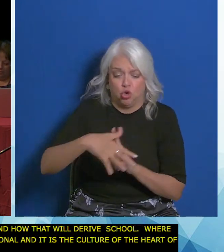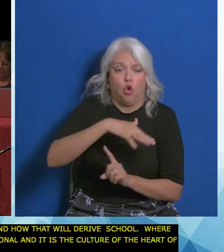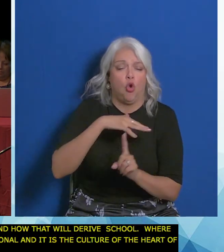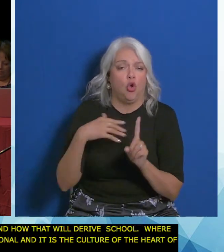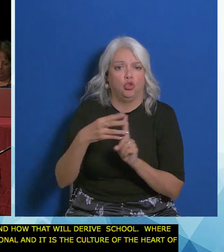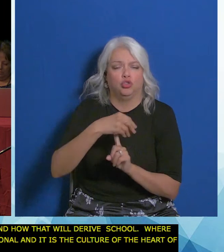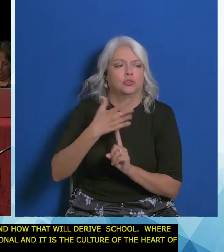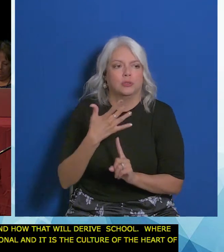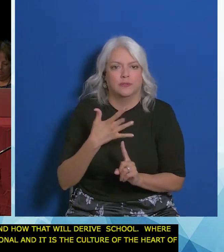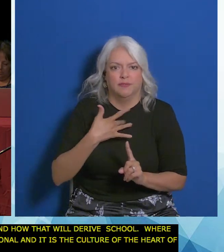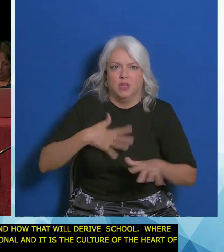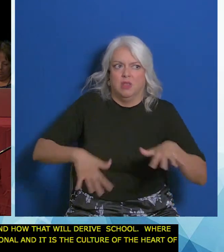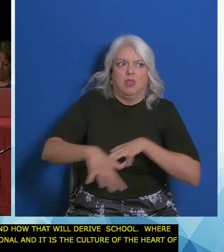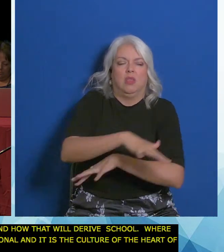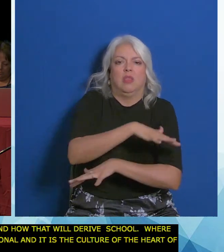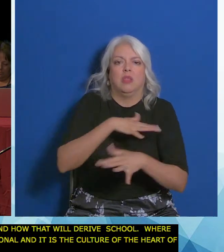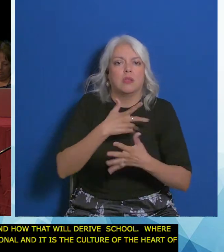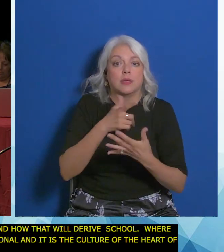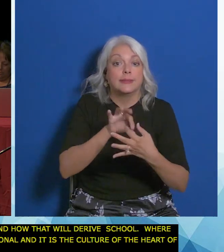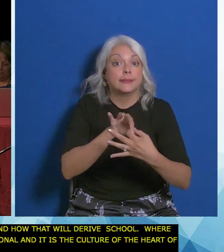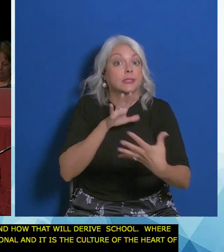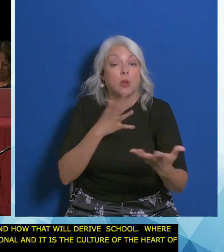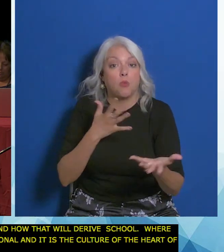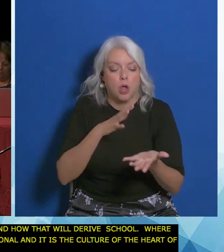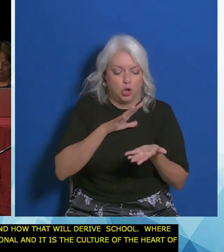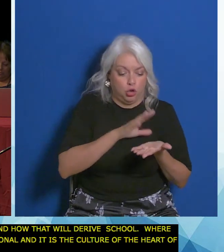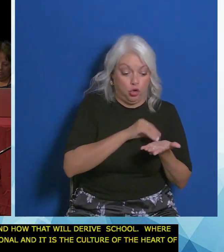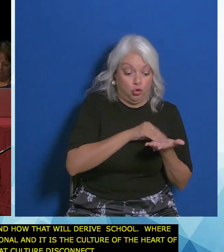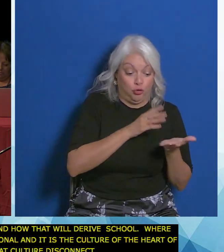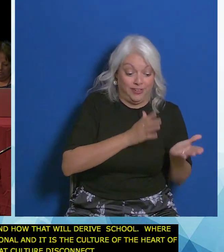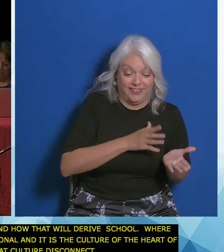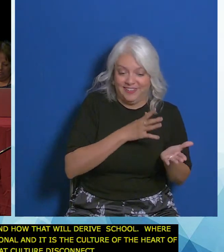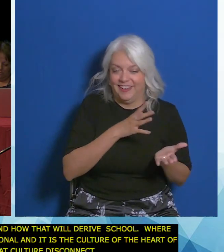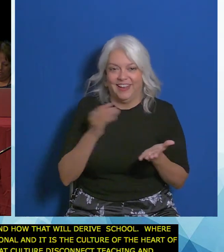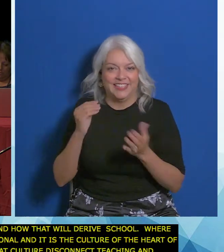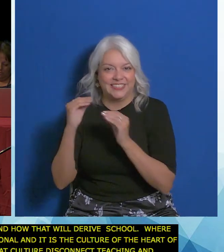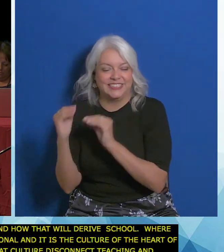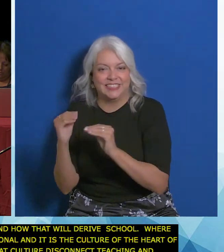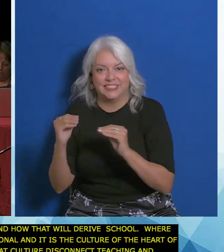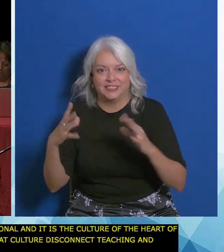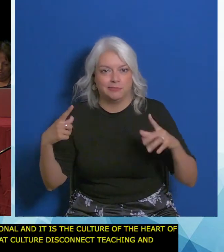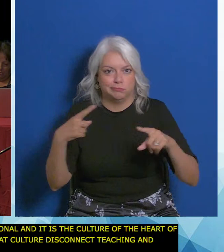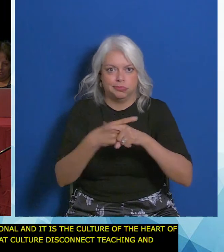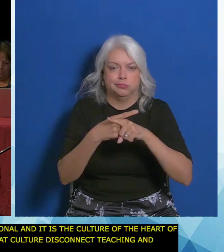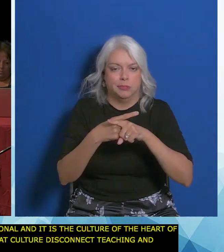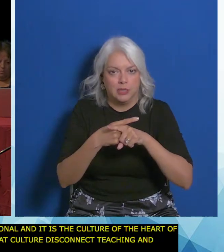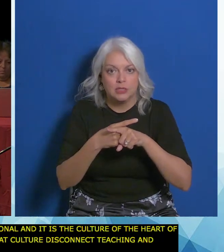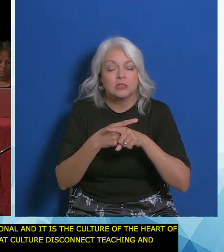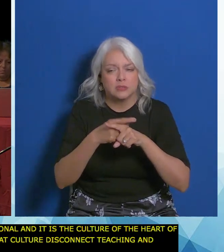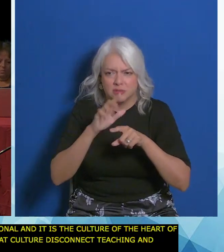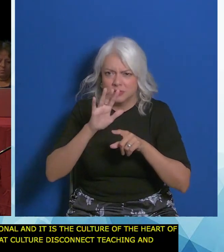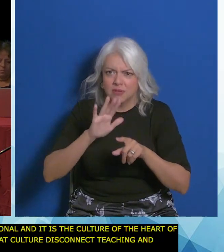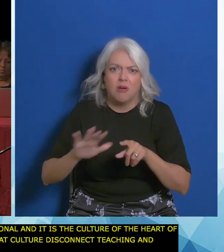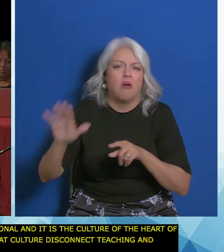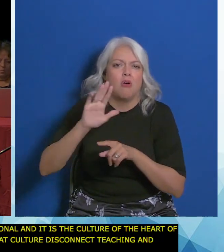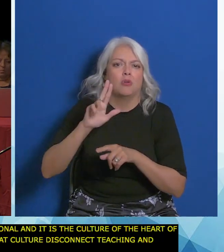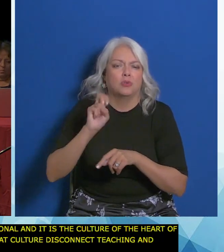and that culture disconnects teaching and learning, and it's a tremendous impact across schools.